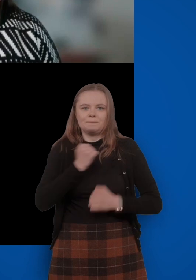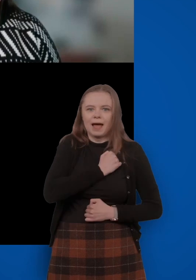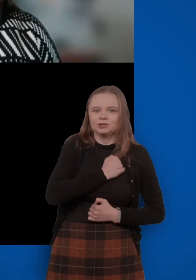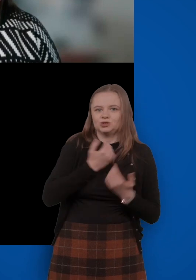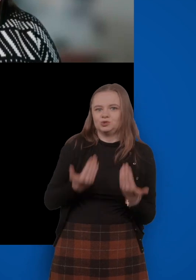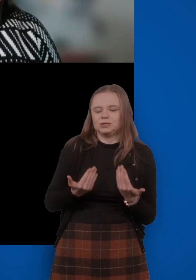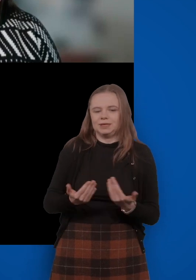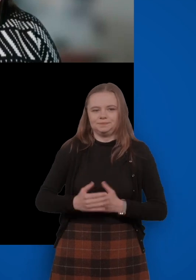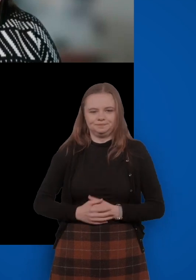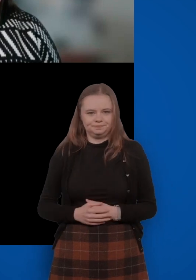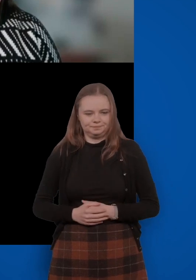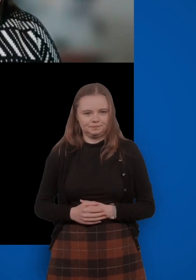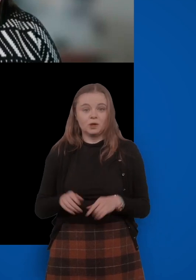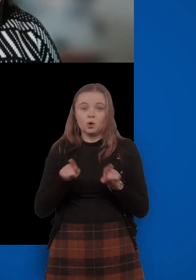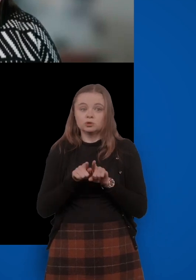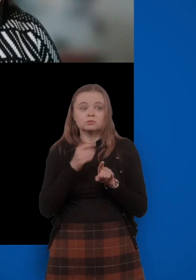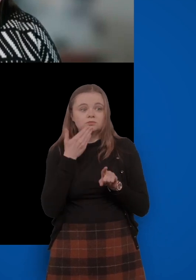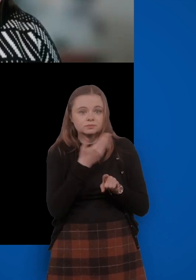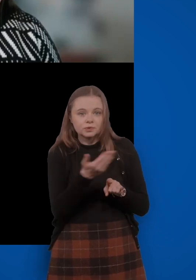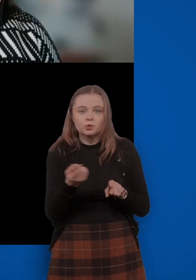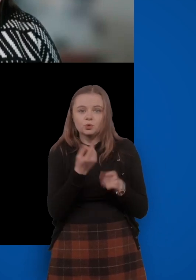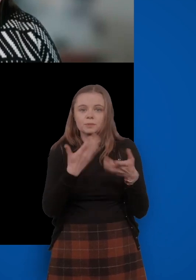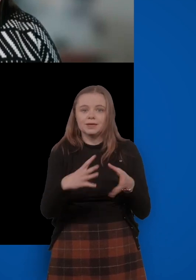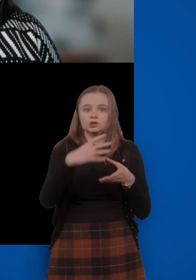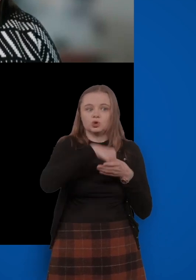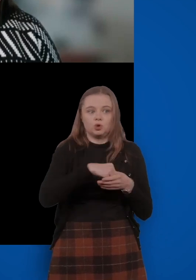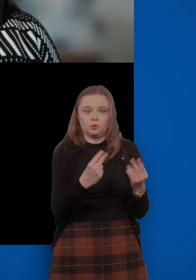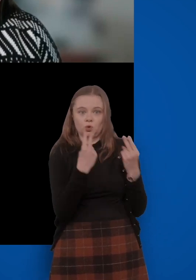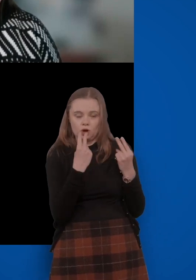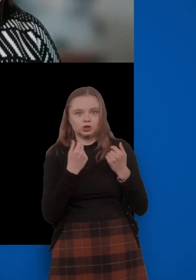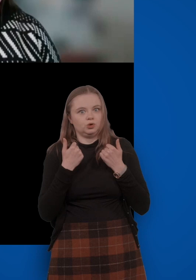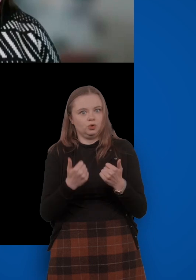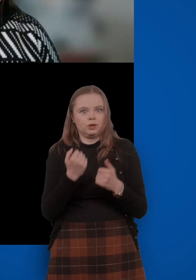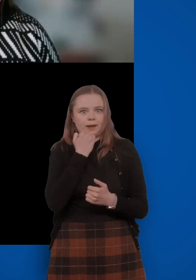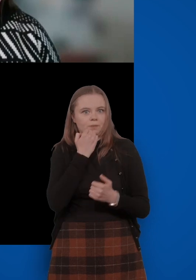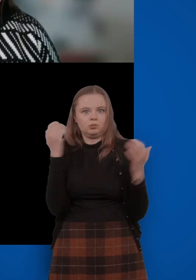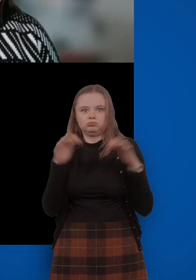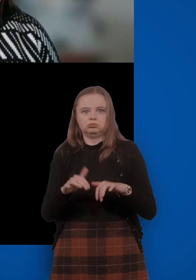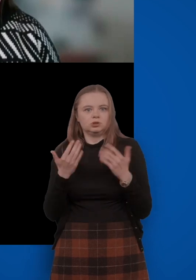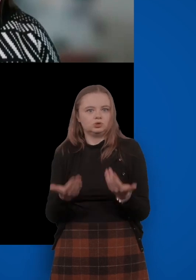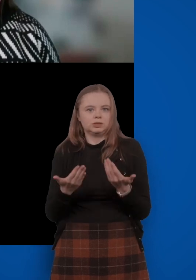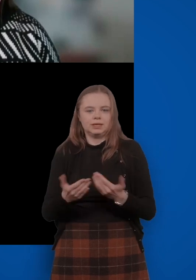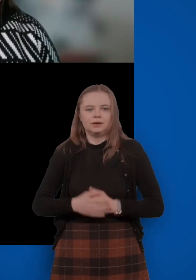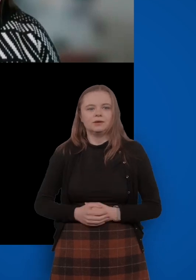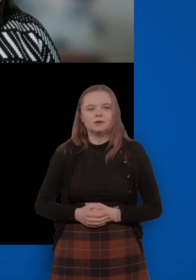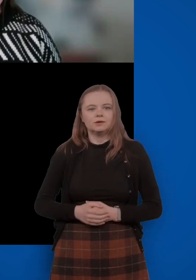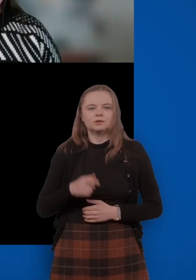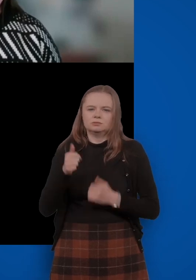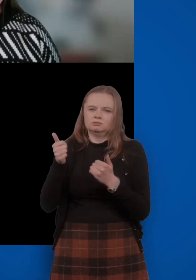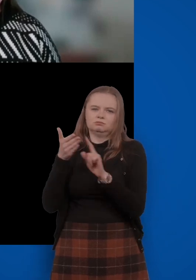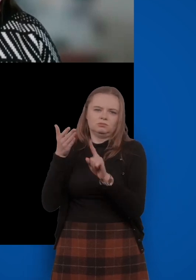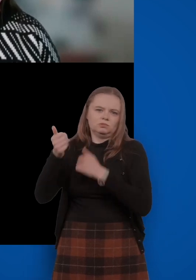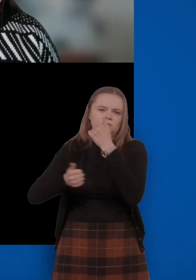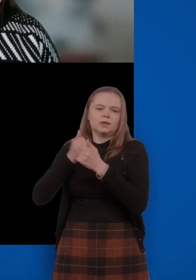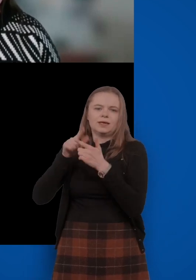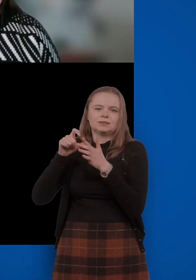I also want to thank everyone that joined us. We had very good turnout for this today, which is a huge shout out to the EDI community